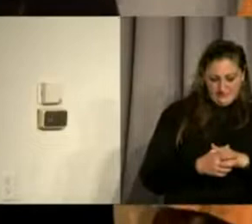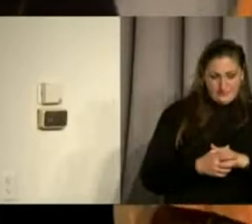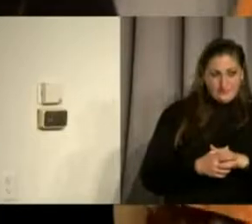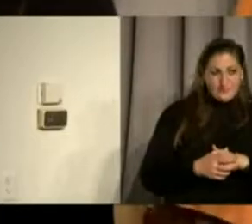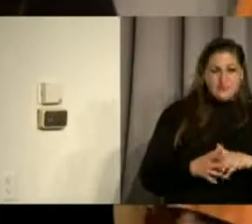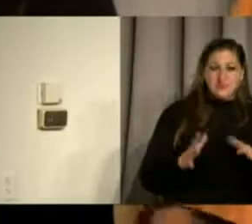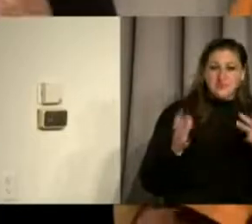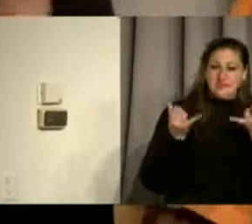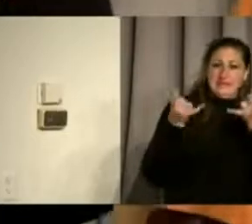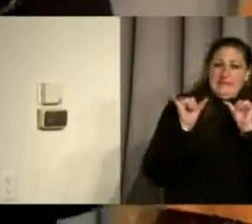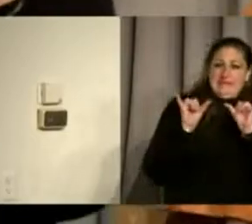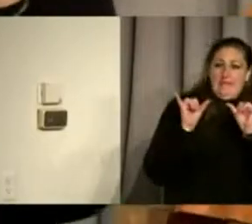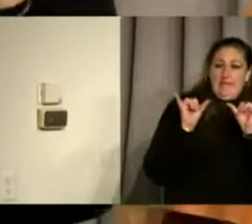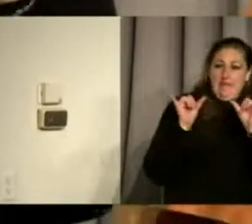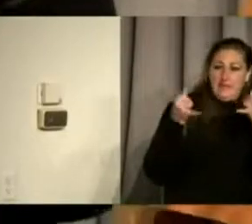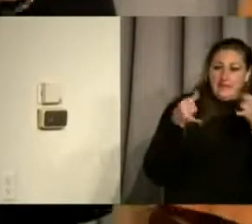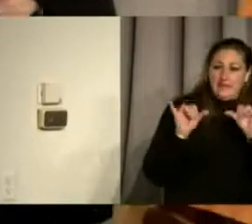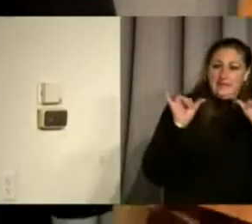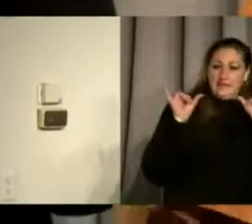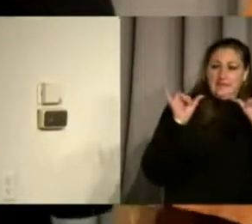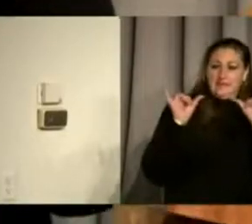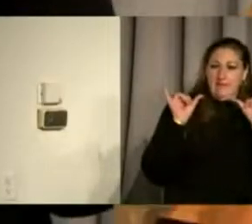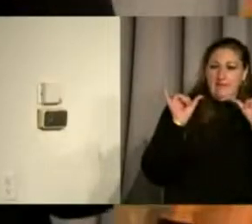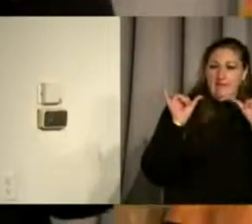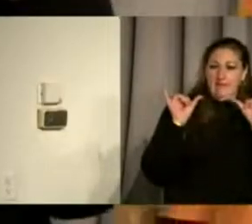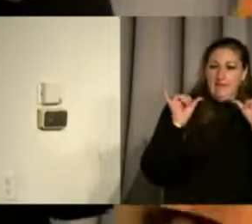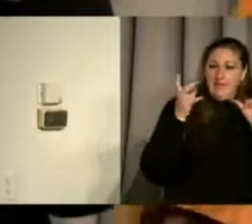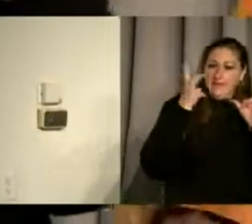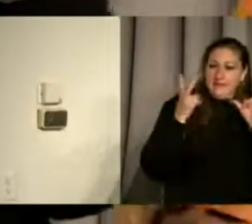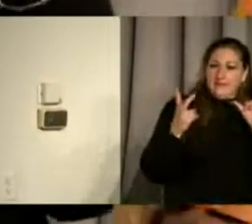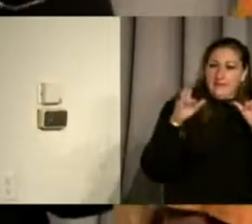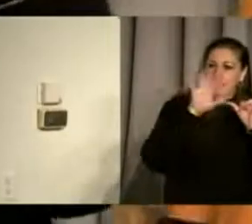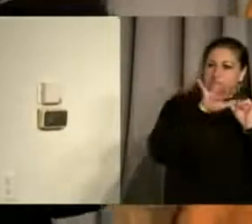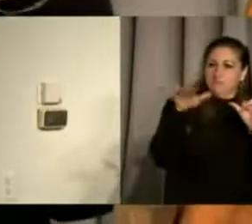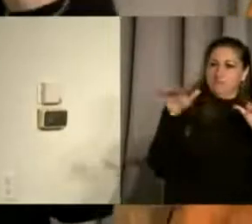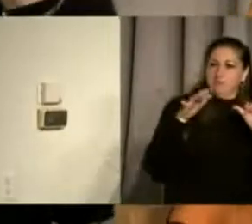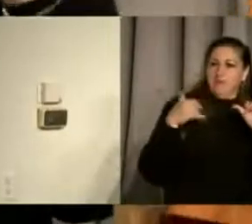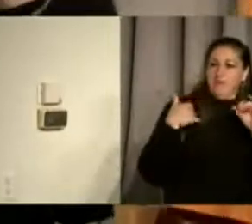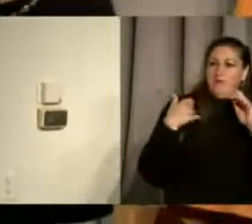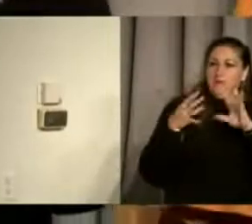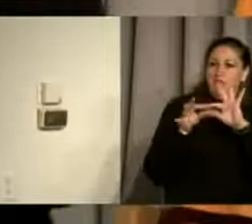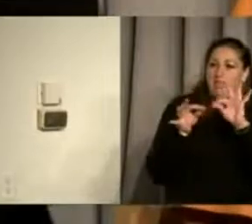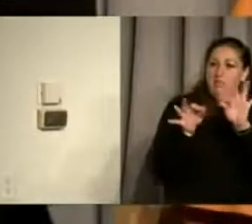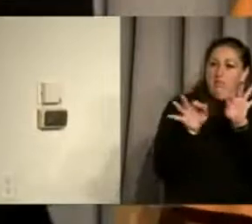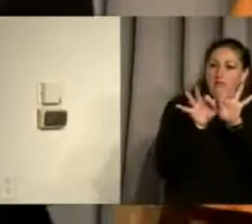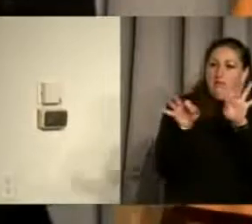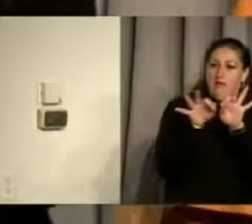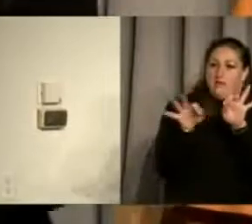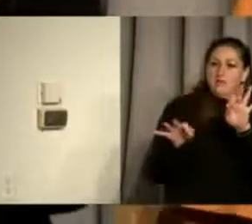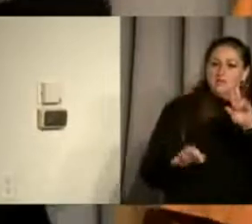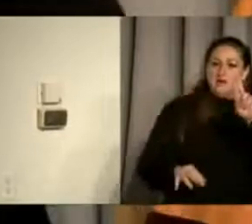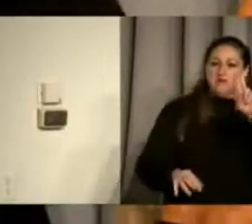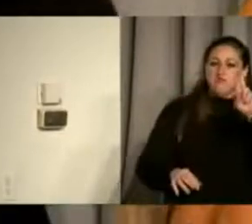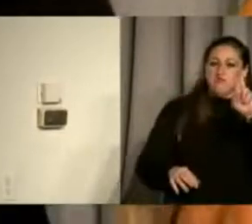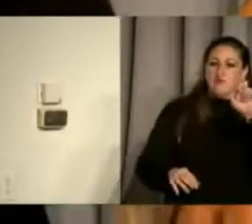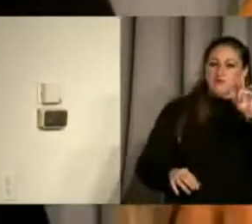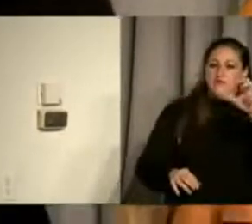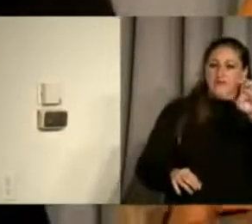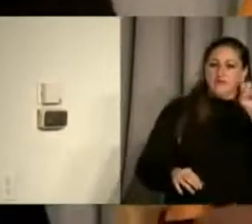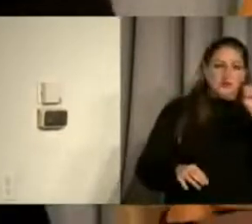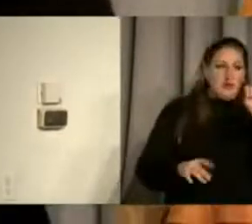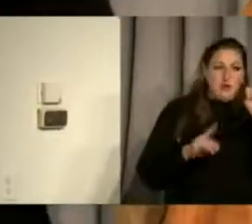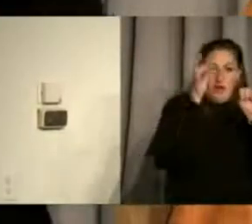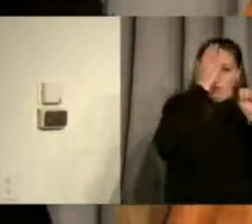They still speak Omaha on my reservation, and I'm learning it, but I talk baby talk. I know how